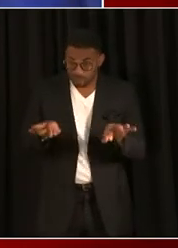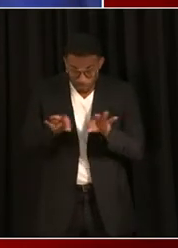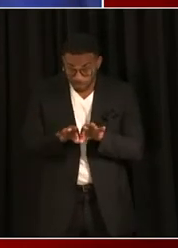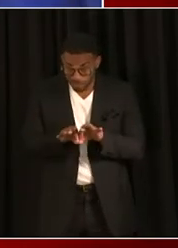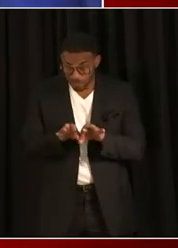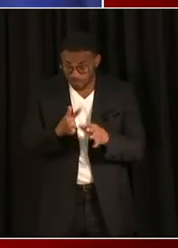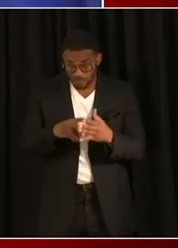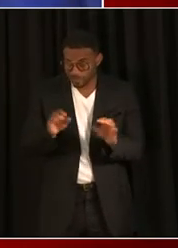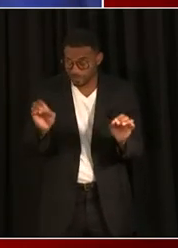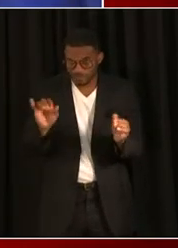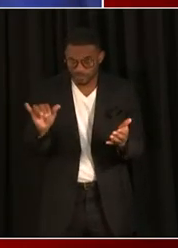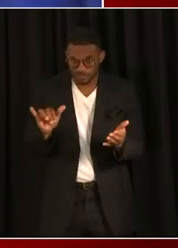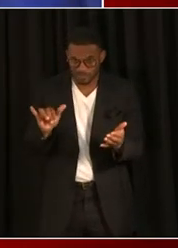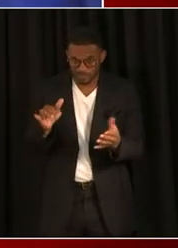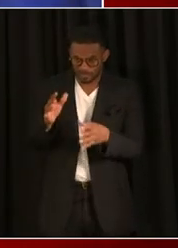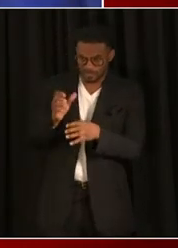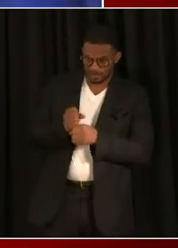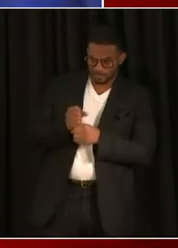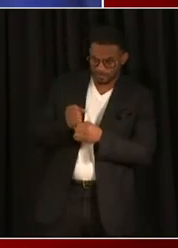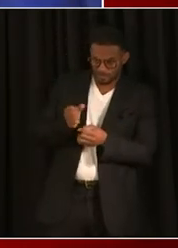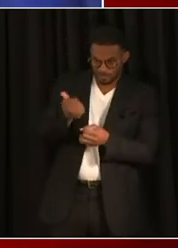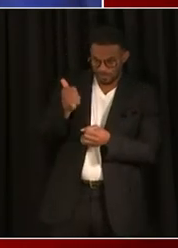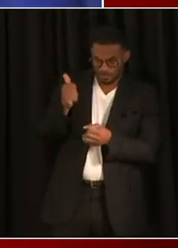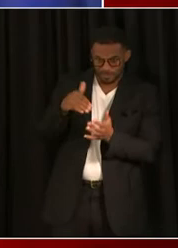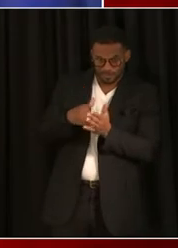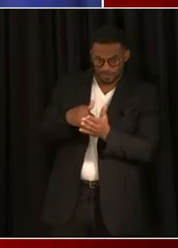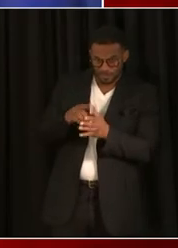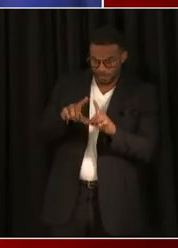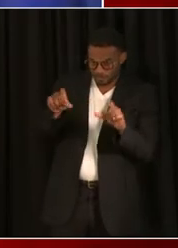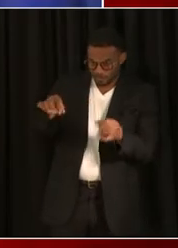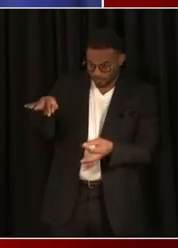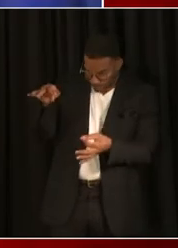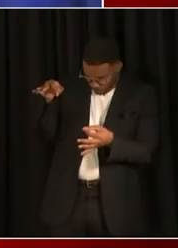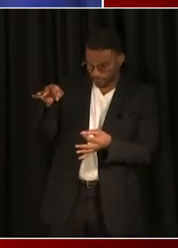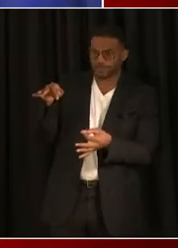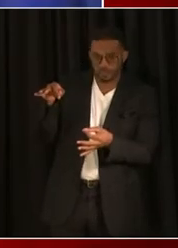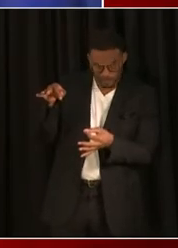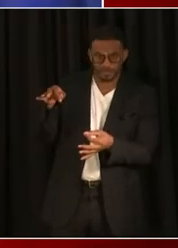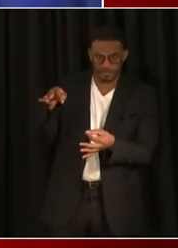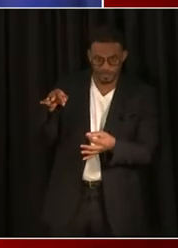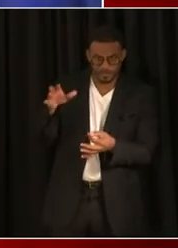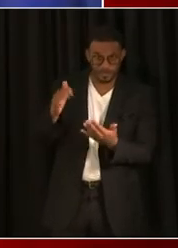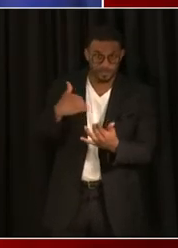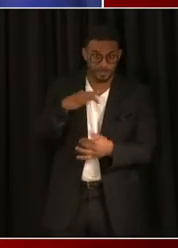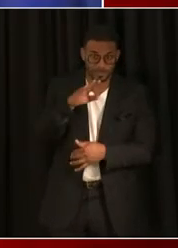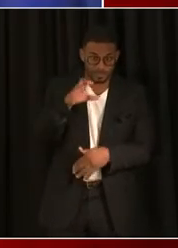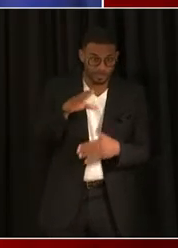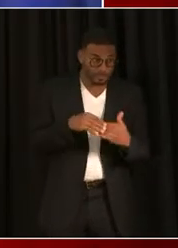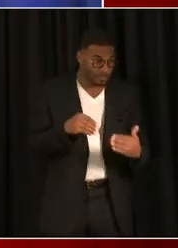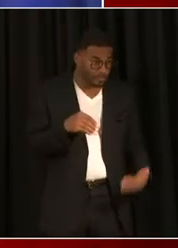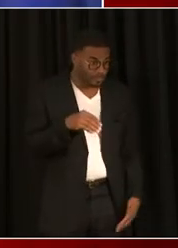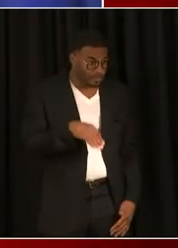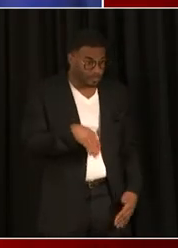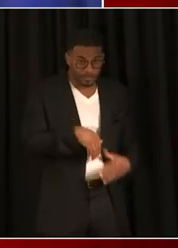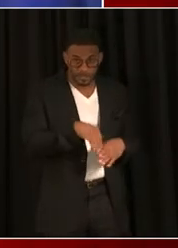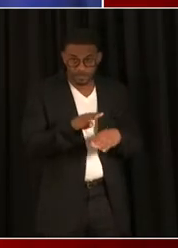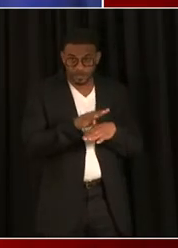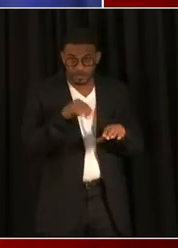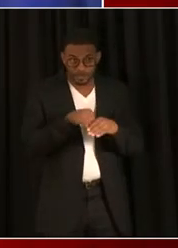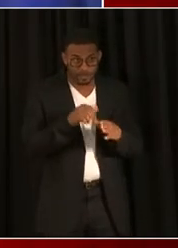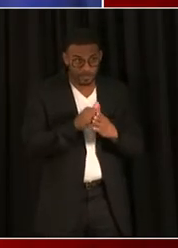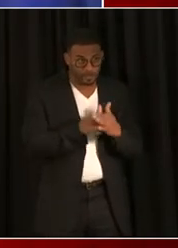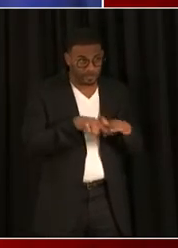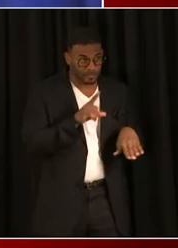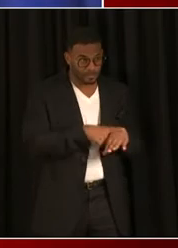it's definitely worth it. And there's nothing like receiving that $10K check, and you may have $900 in your